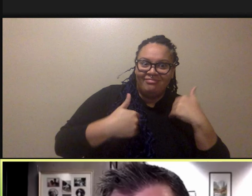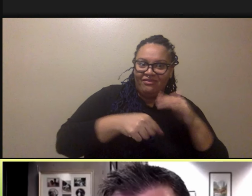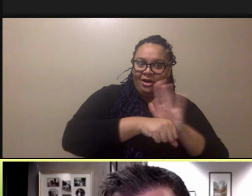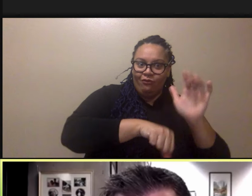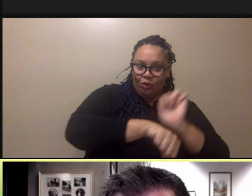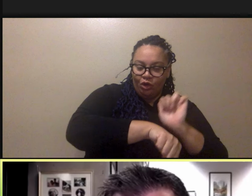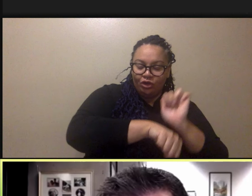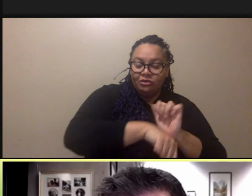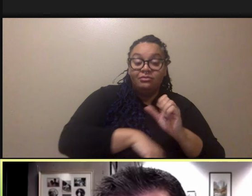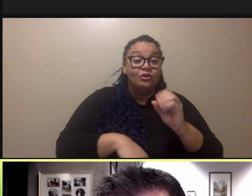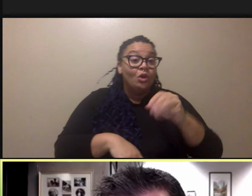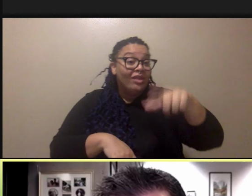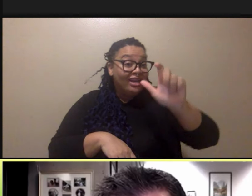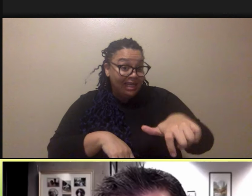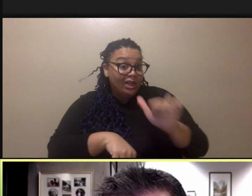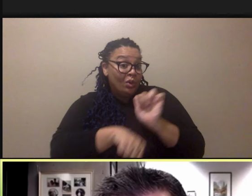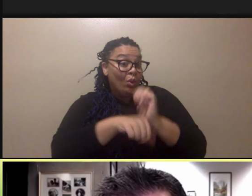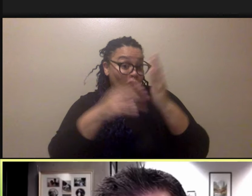they needed labor.